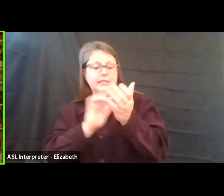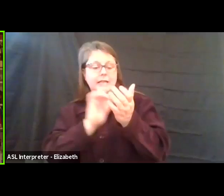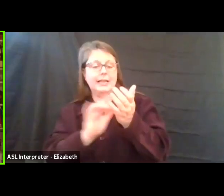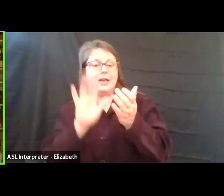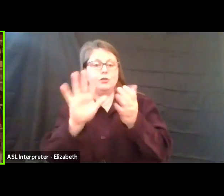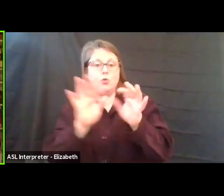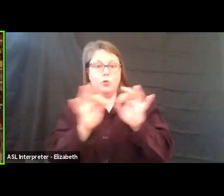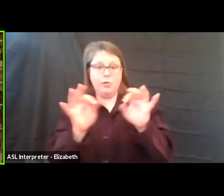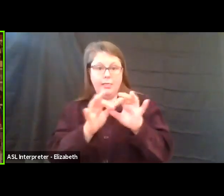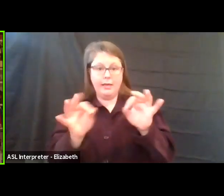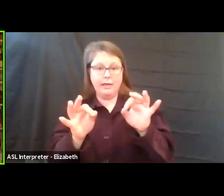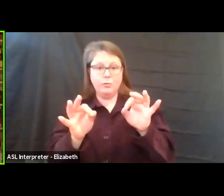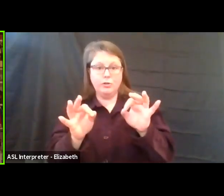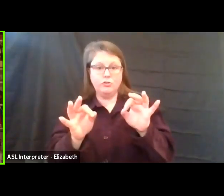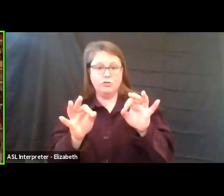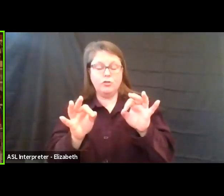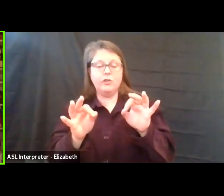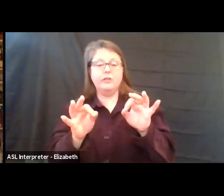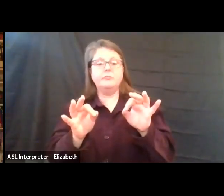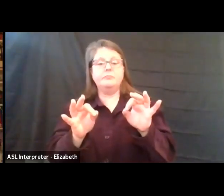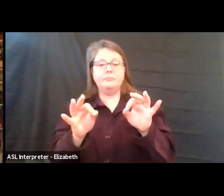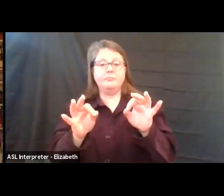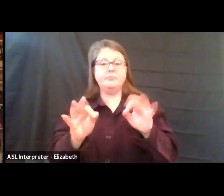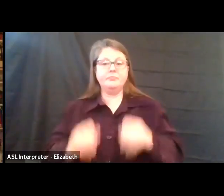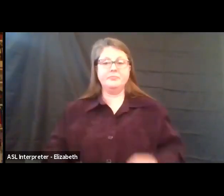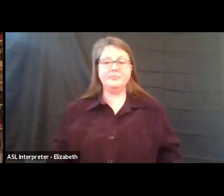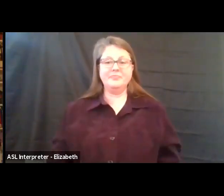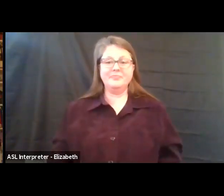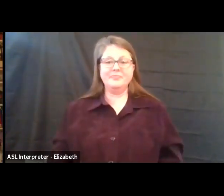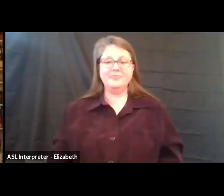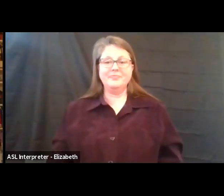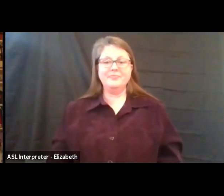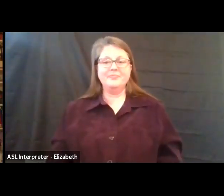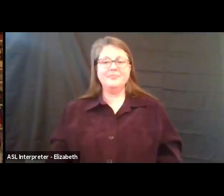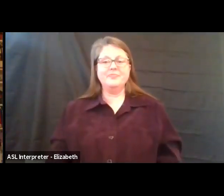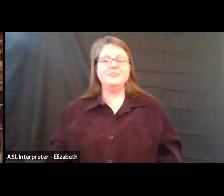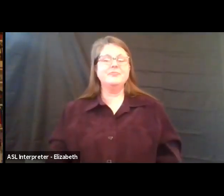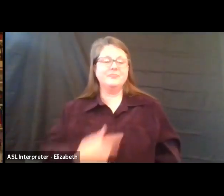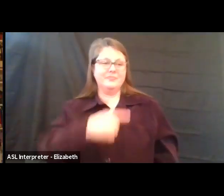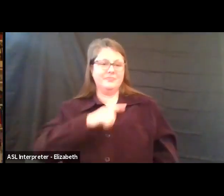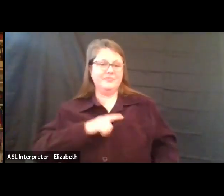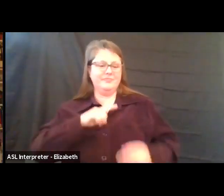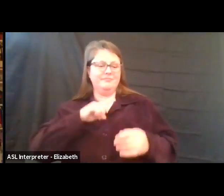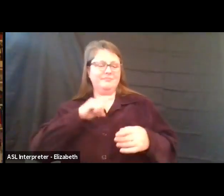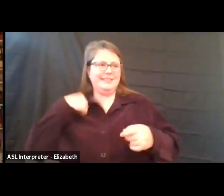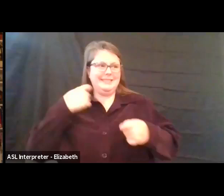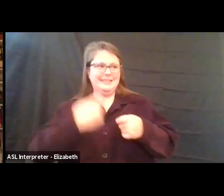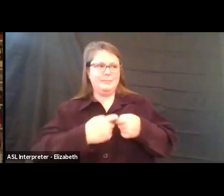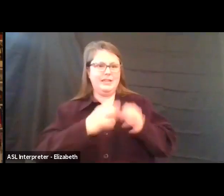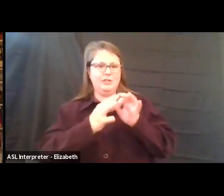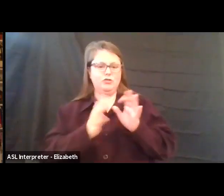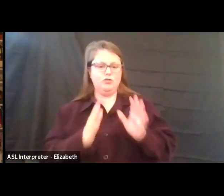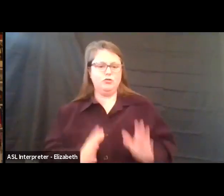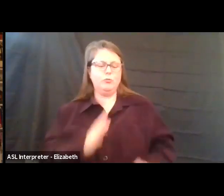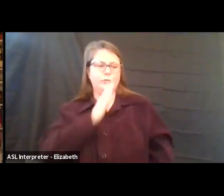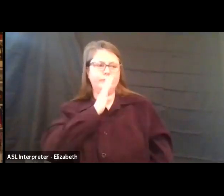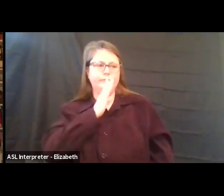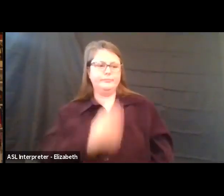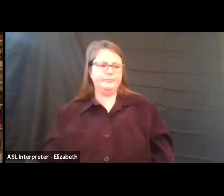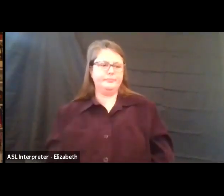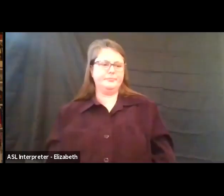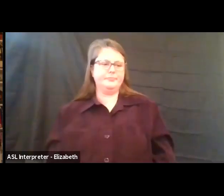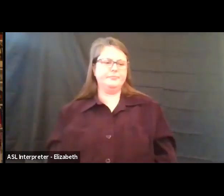language at the top of the screen. And Hilda? Thank you, Pam. Let me interpret that. Buenas tardes a todos. Estamos aquí reunidos en el foro